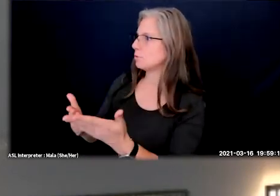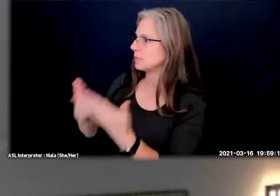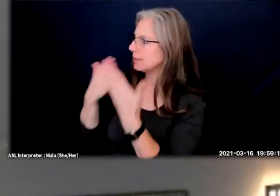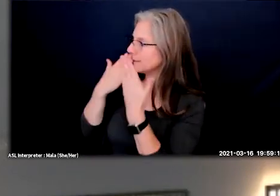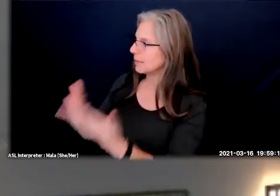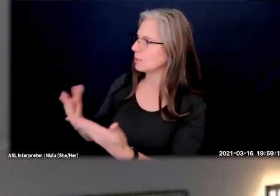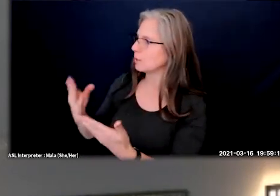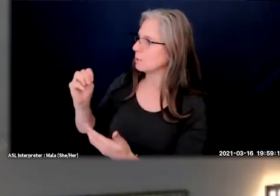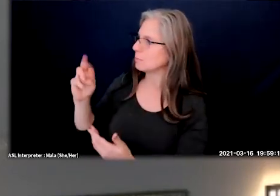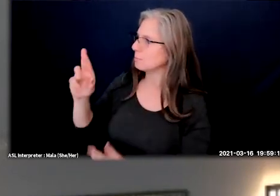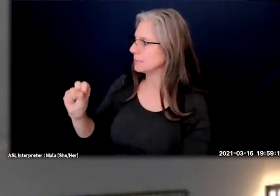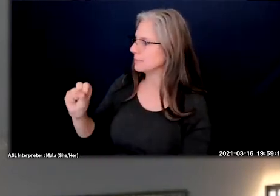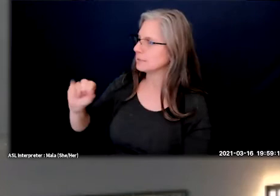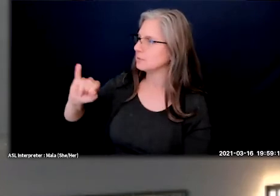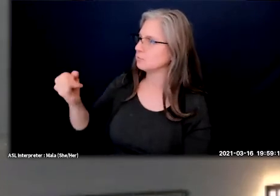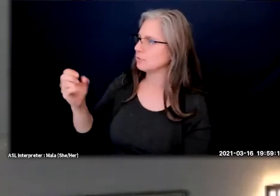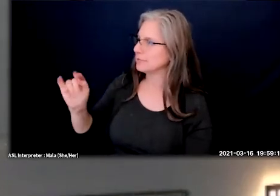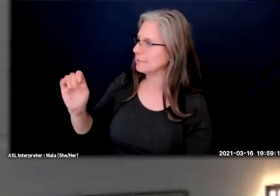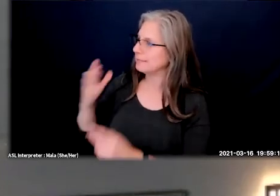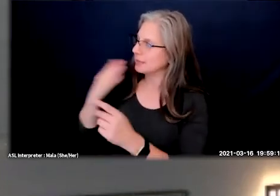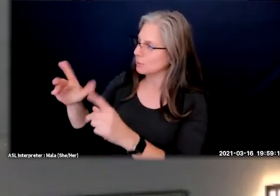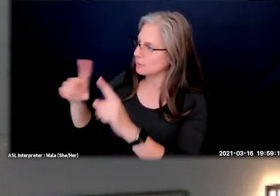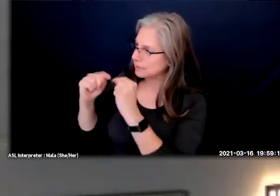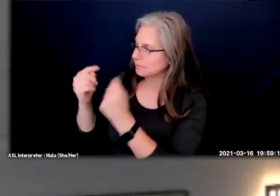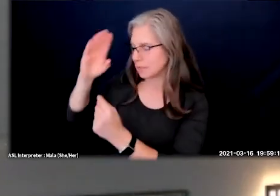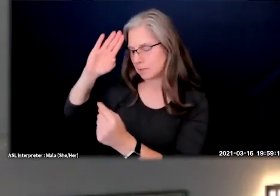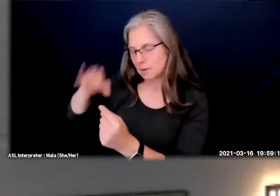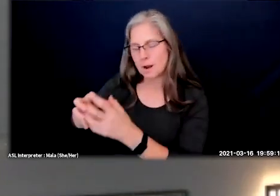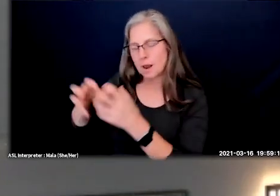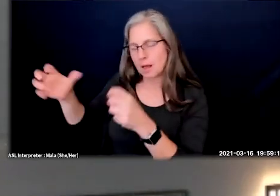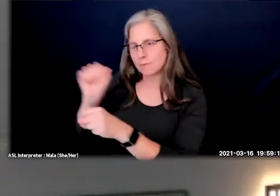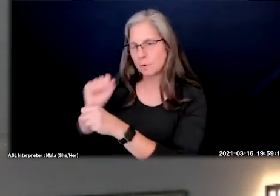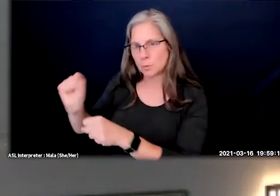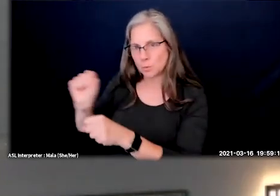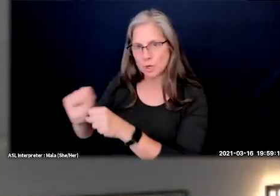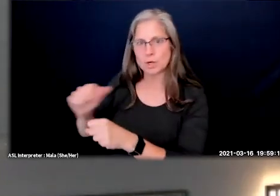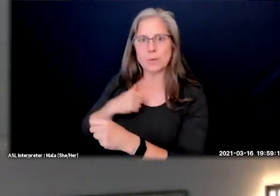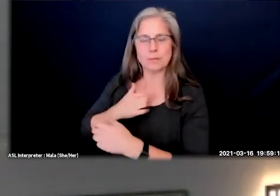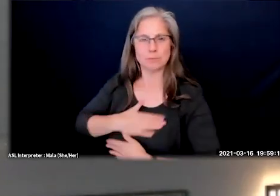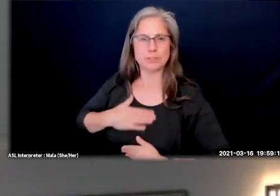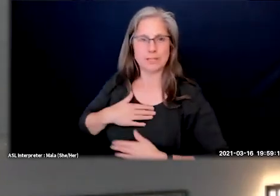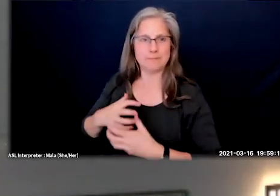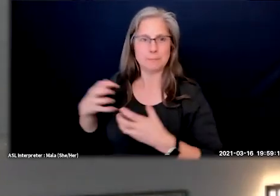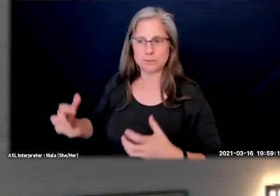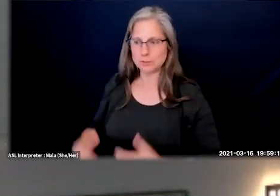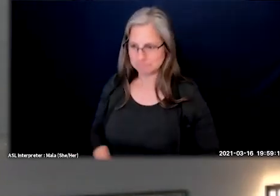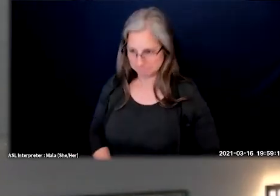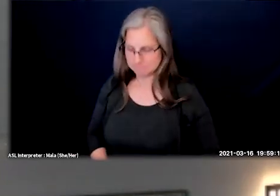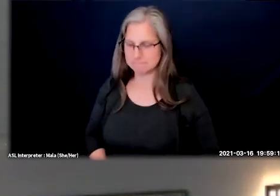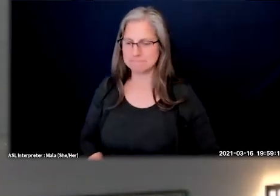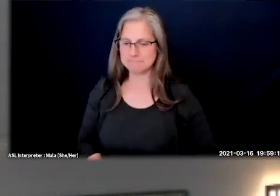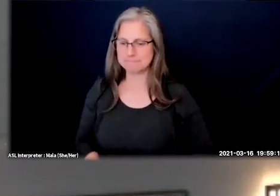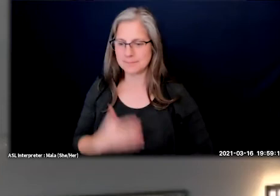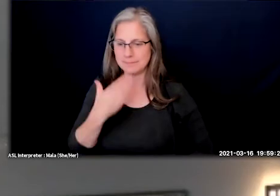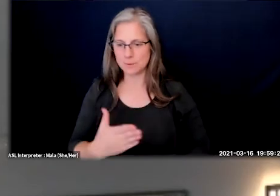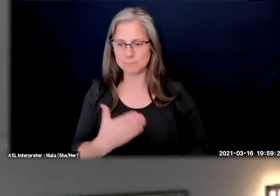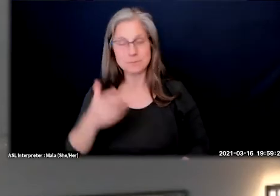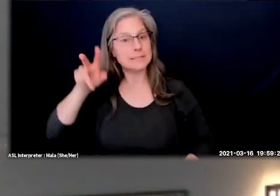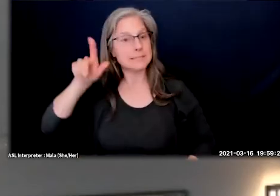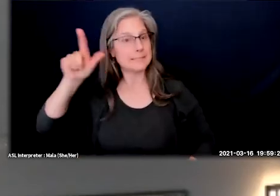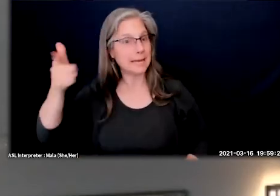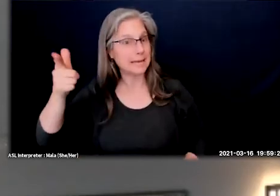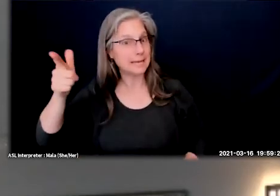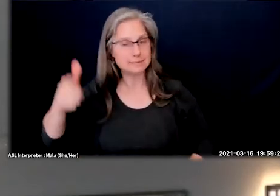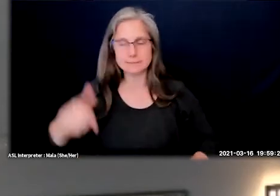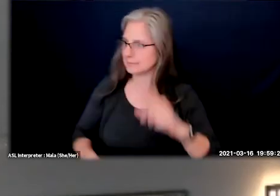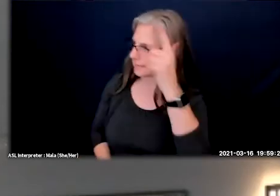Ms. Jetet. Thank you to your team. I know this is a lot of work and we appreciate it very much. Thank you. And is there a second? I'll